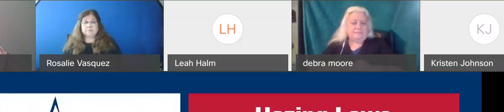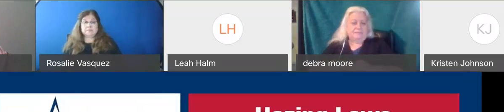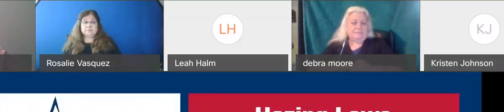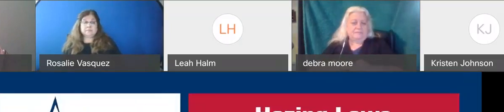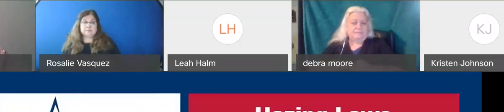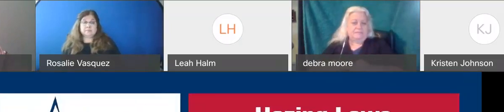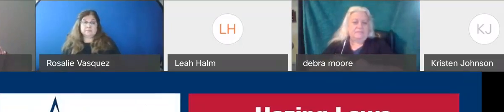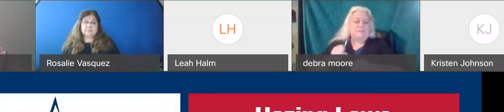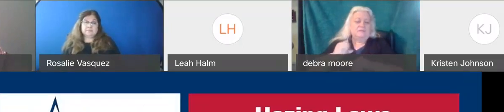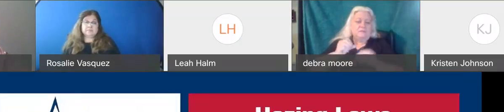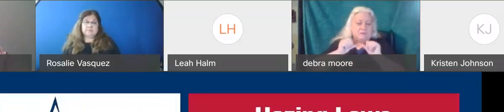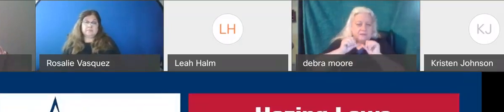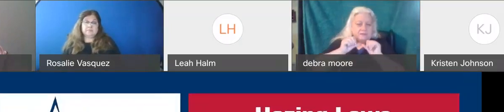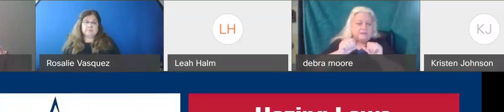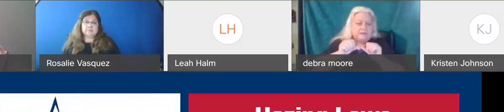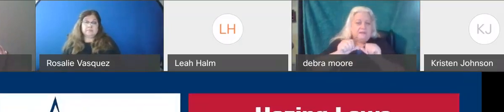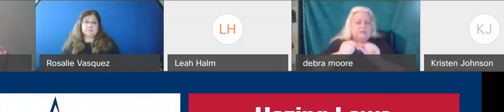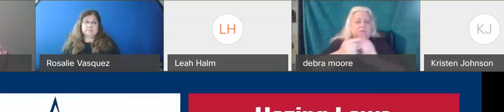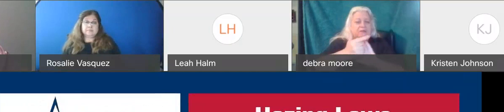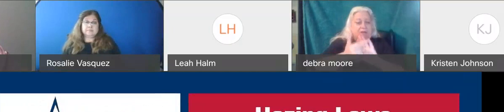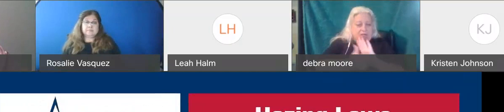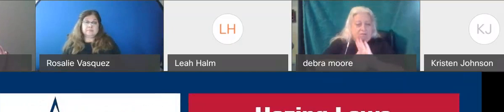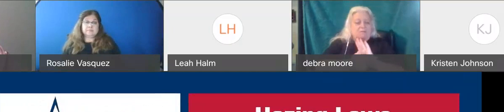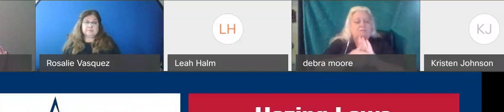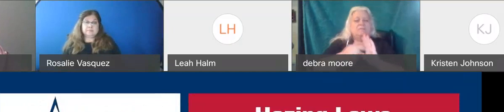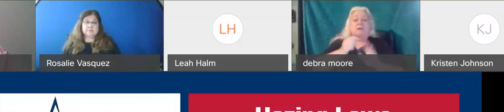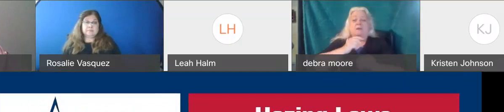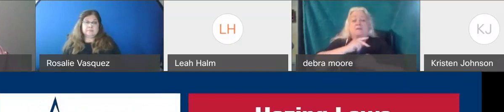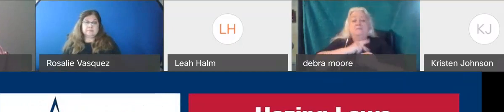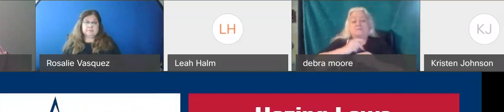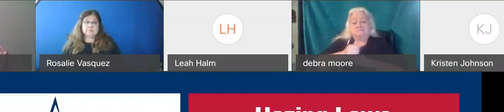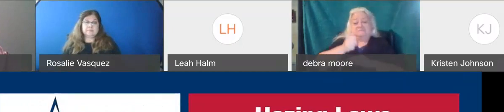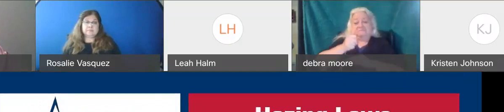So to continue with those hazing laws, personal hazing offenses